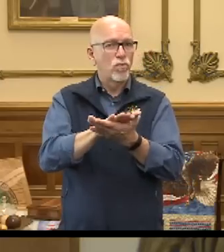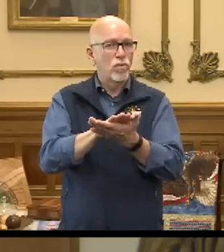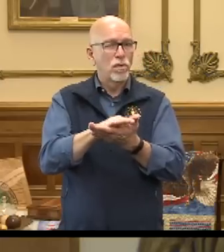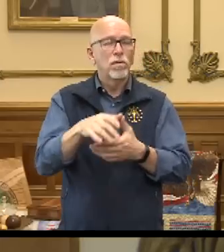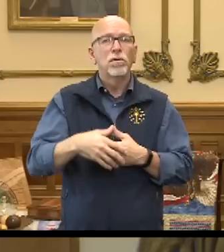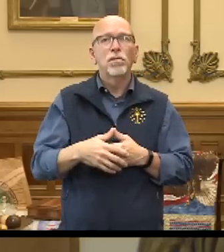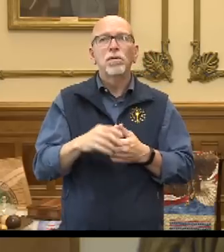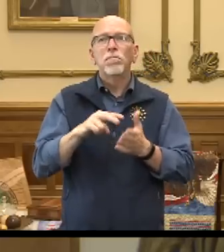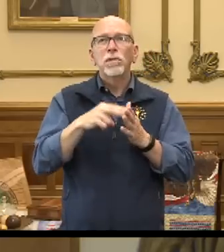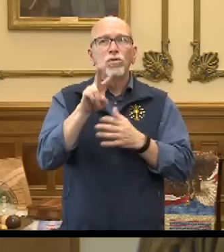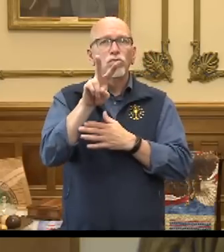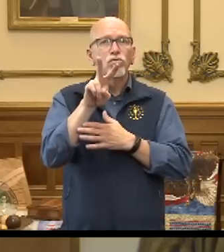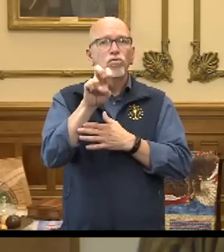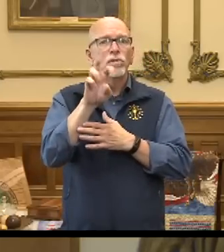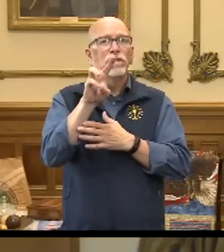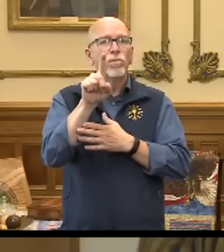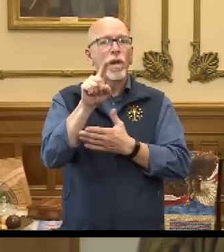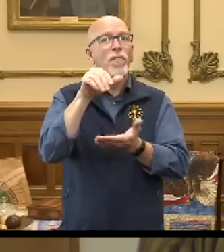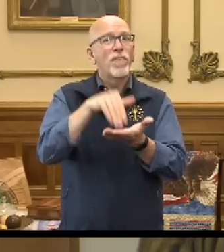equaling